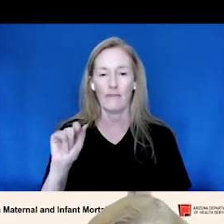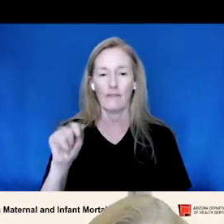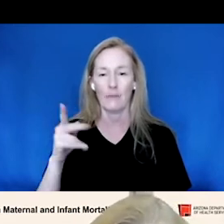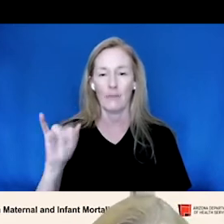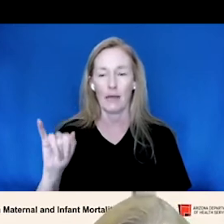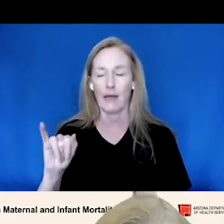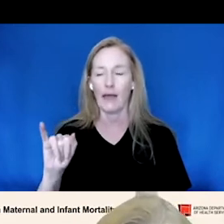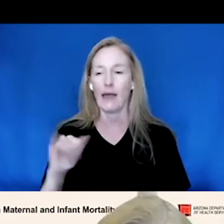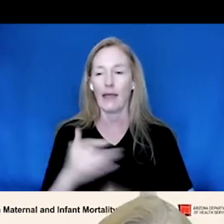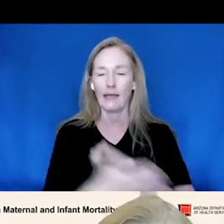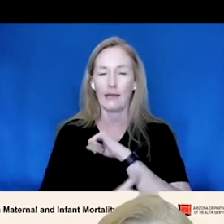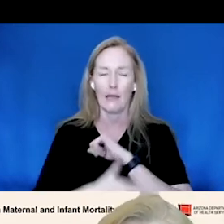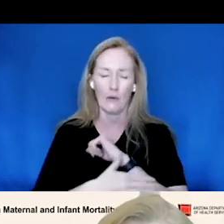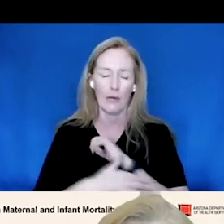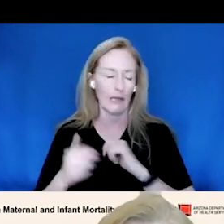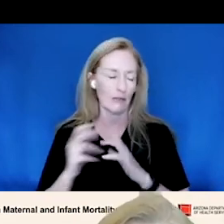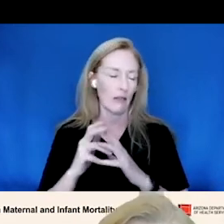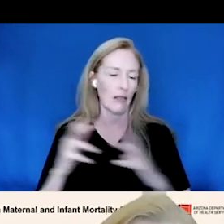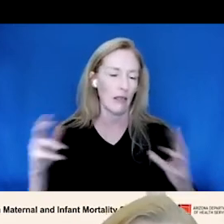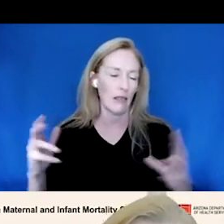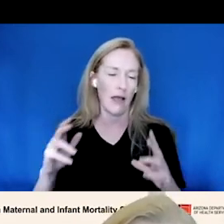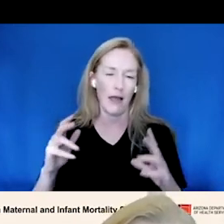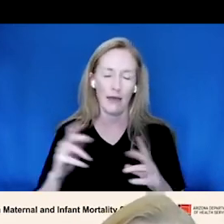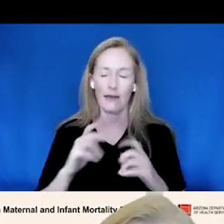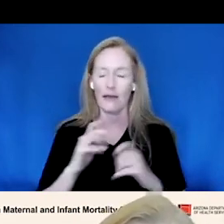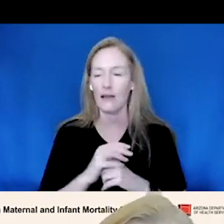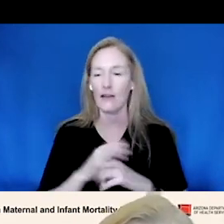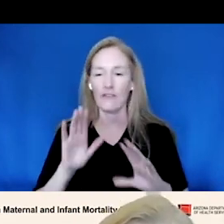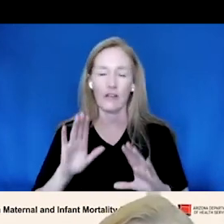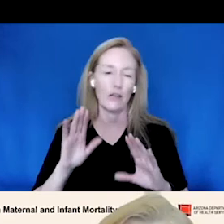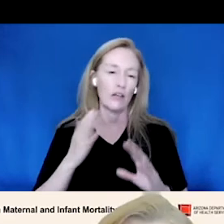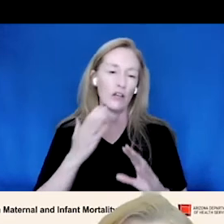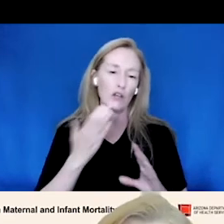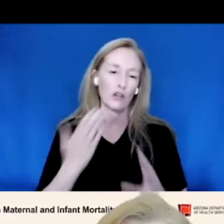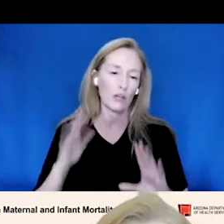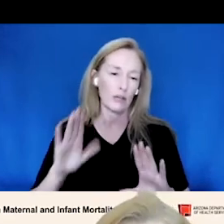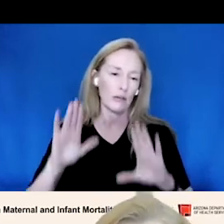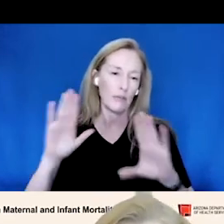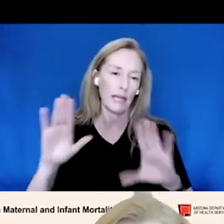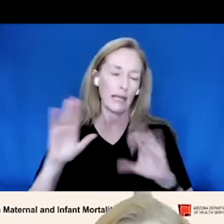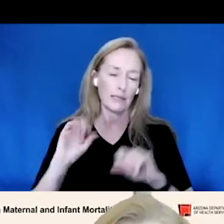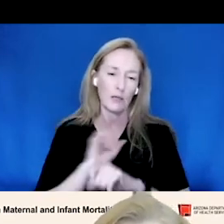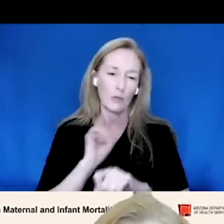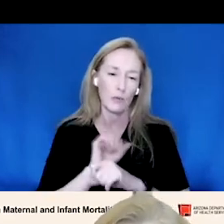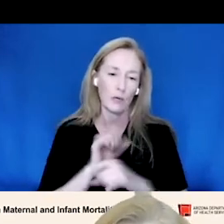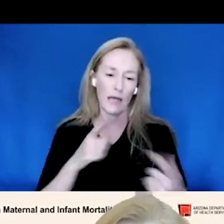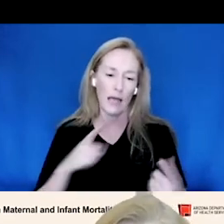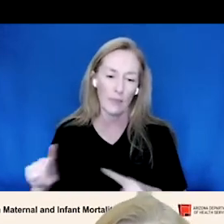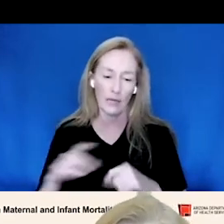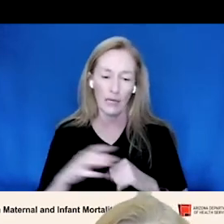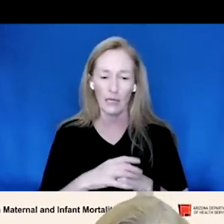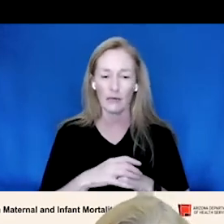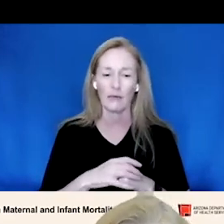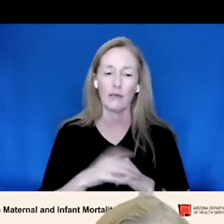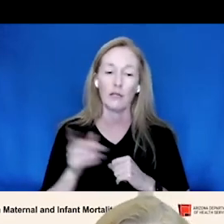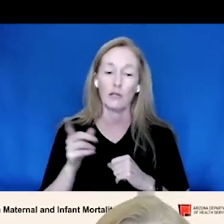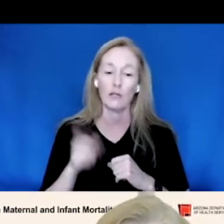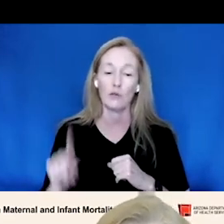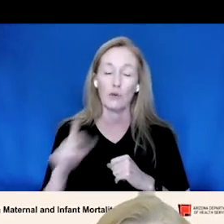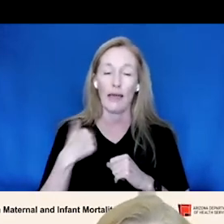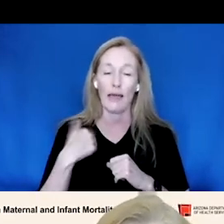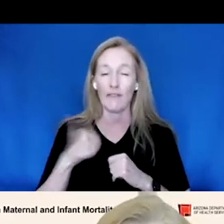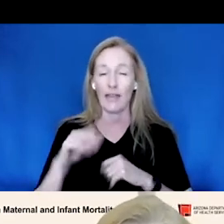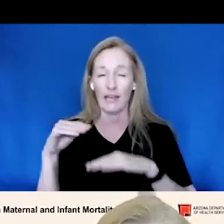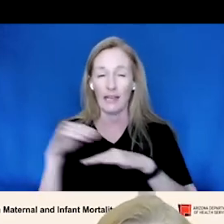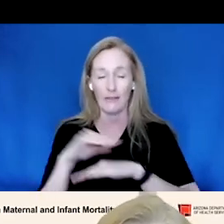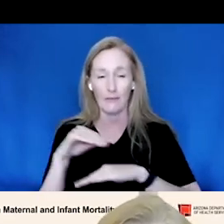promising work going on. Do you have any advice for other counties that might be smaller and more rural in trying to move the